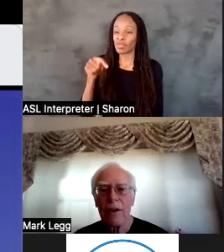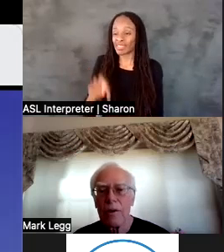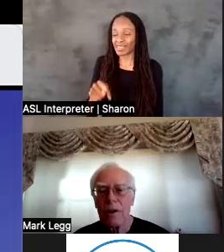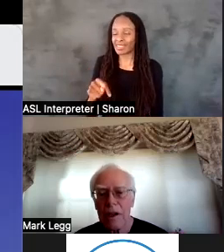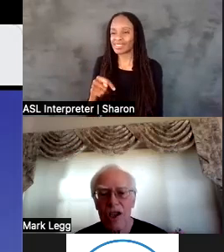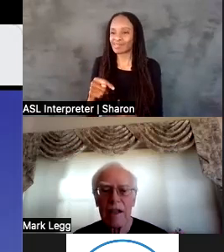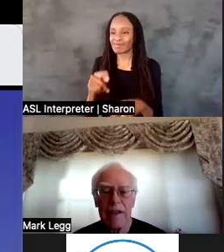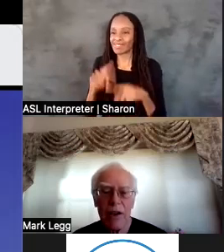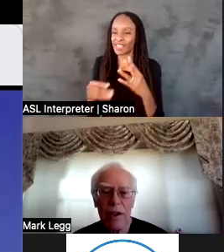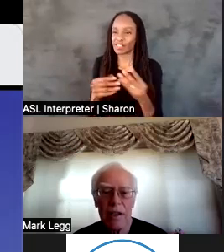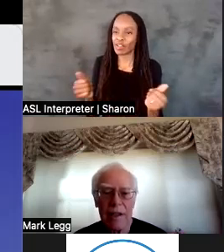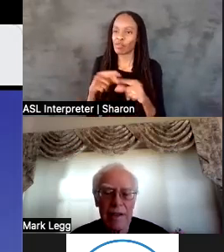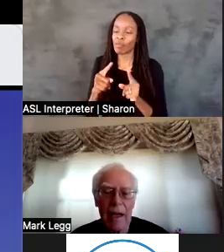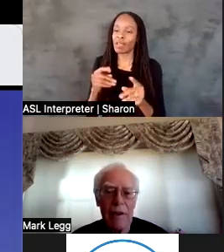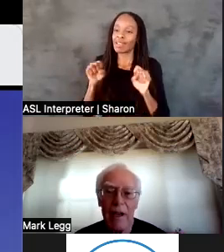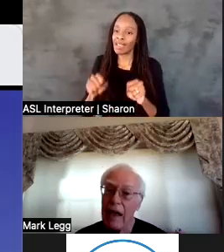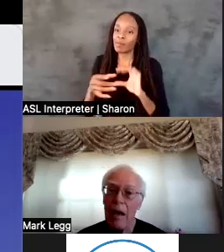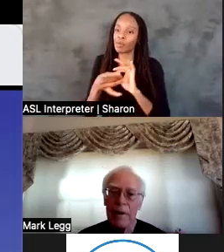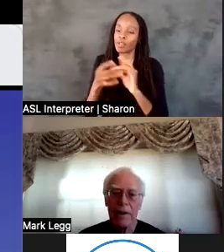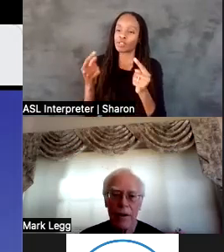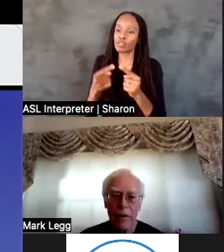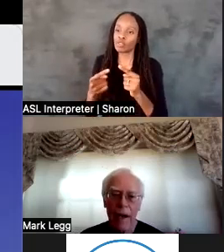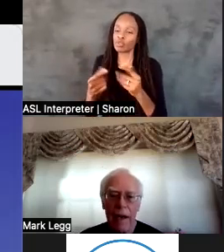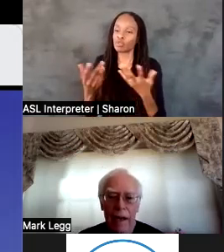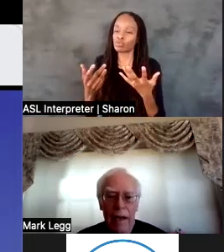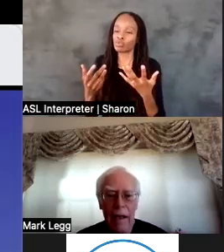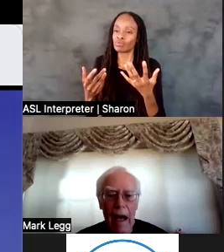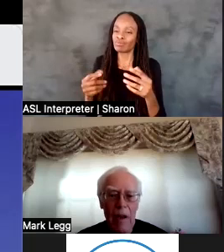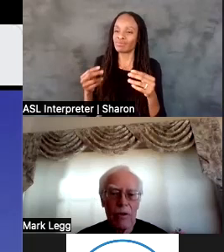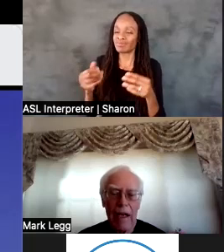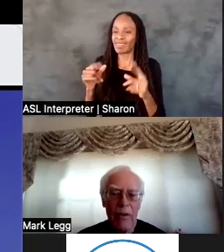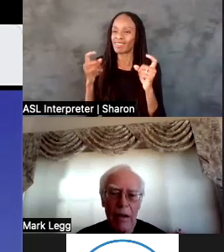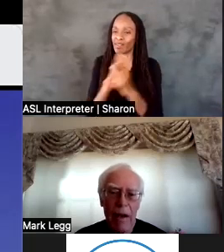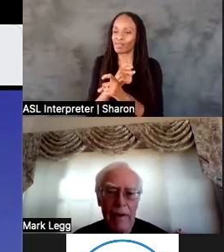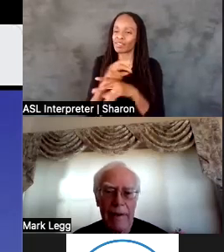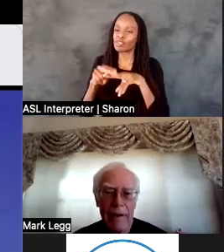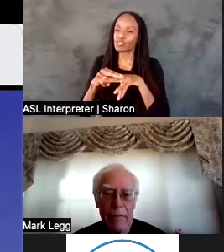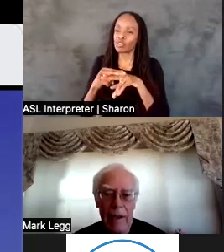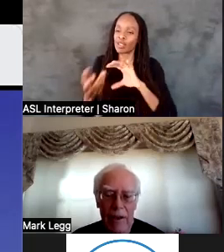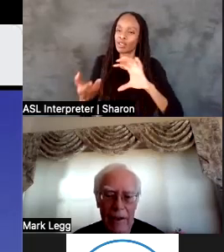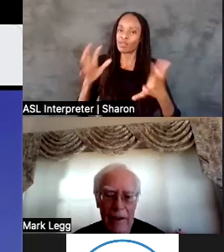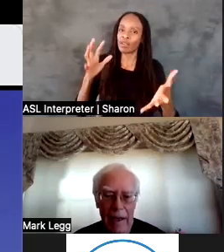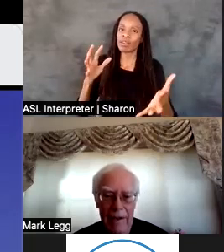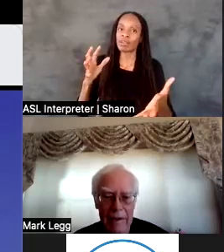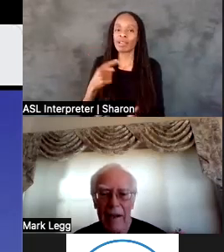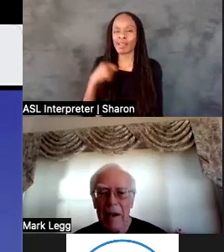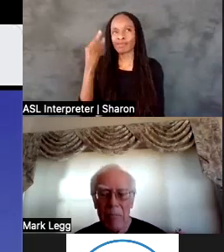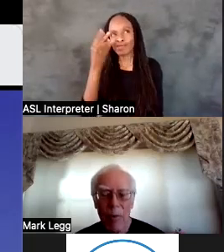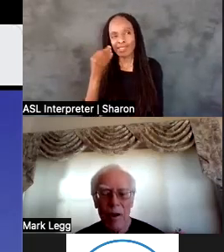to this whole collision in this zone. It's like we say, a complex train wreck. And I've been trying to think about this since my thesis